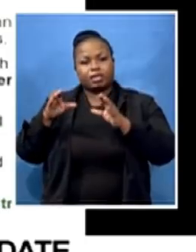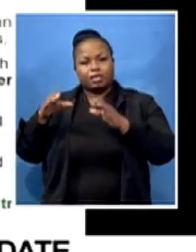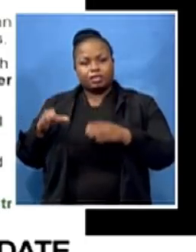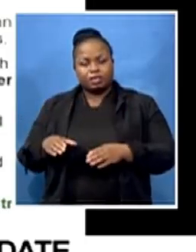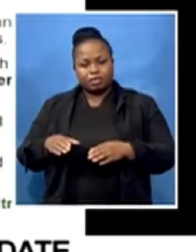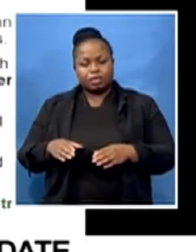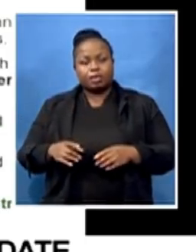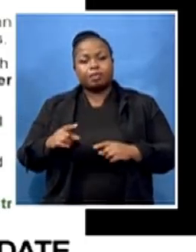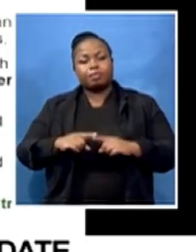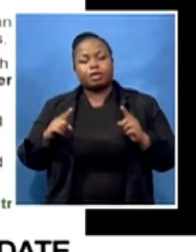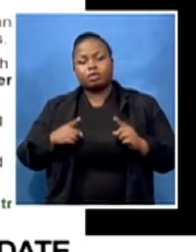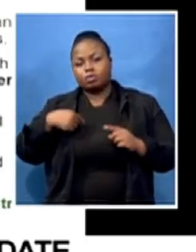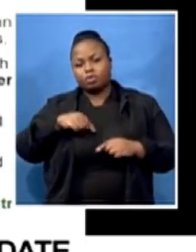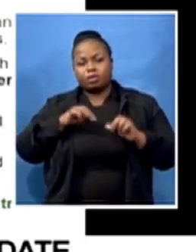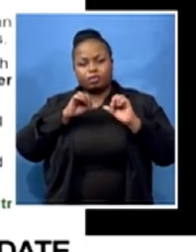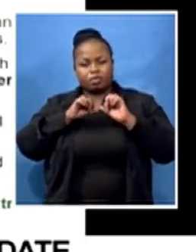various sectors,